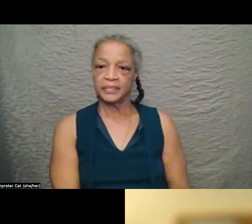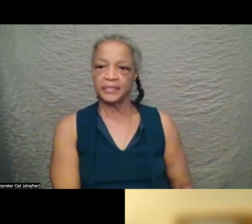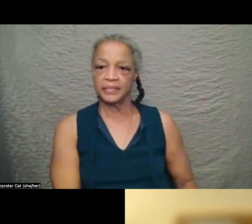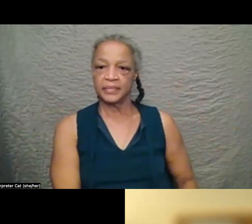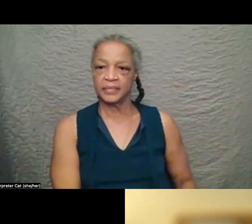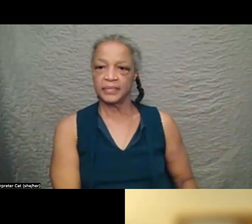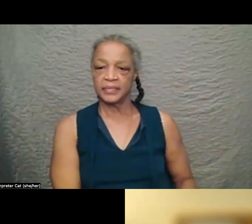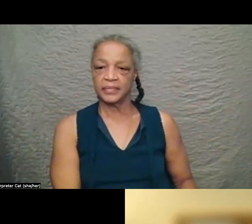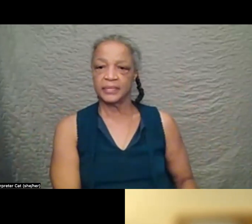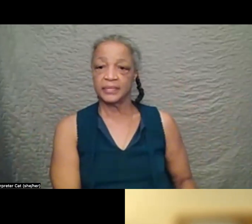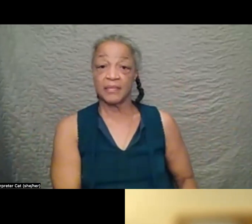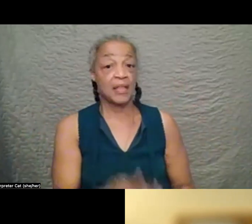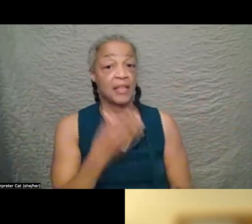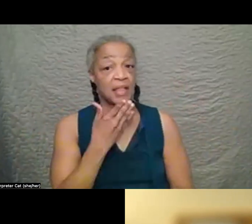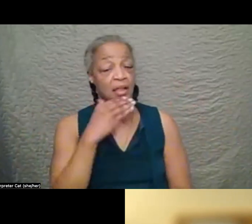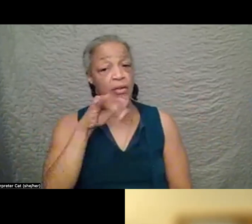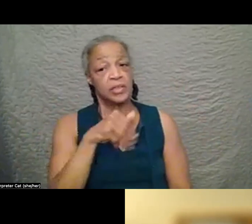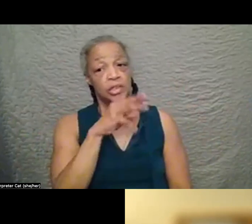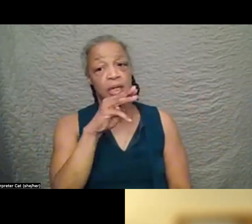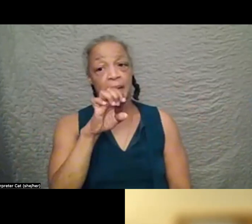Thanks, James.